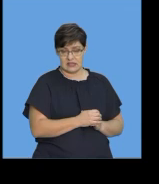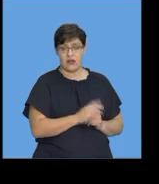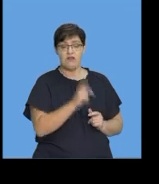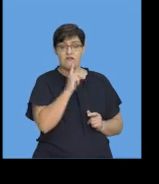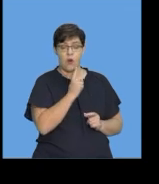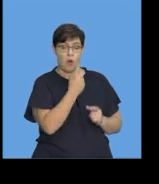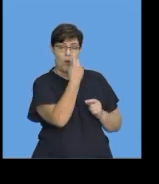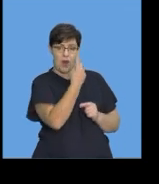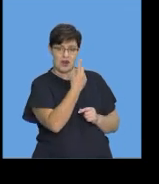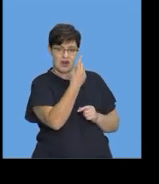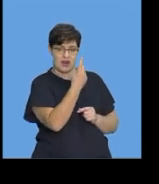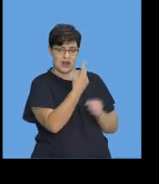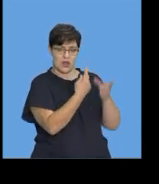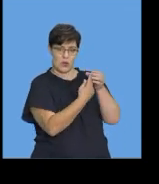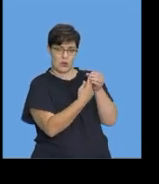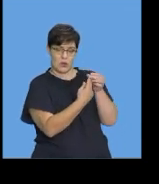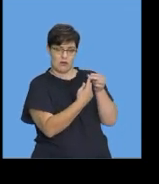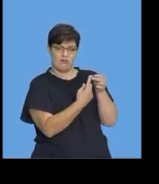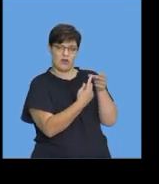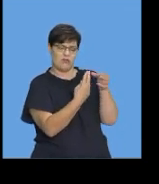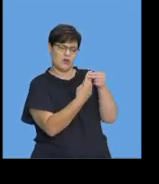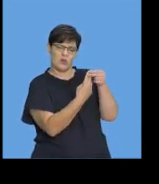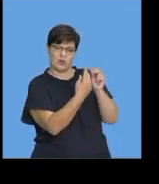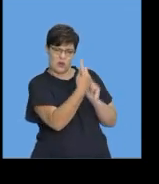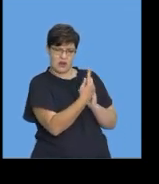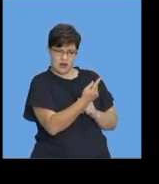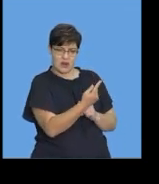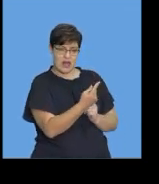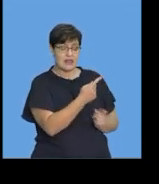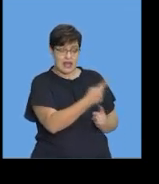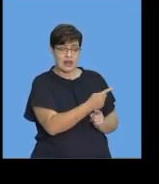unit value, and the total rand value was